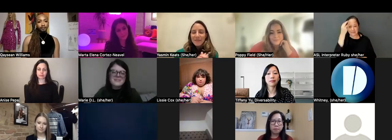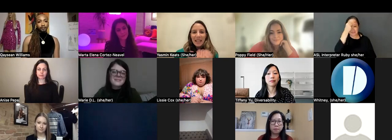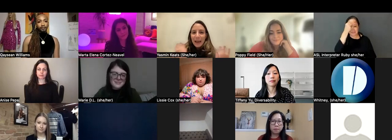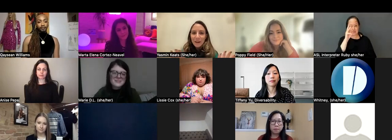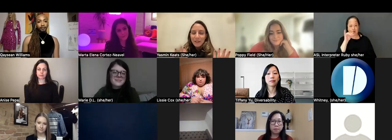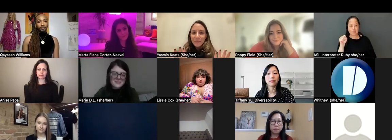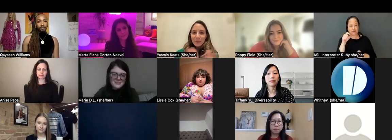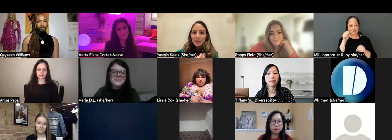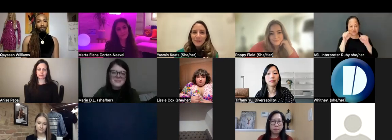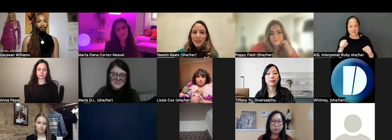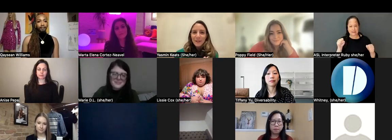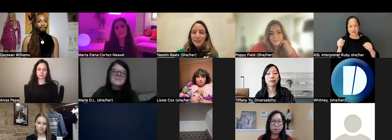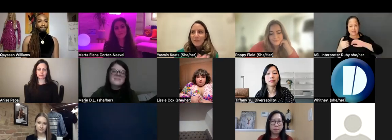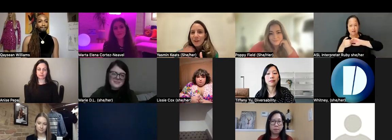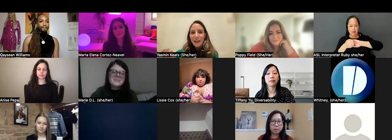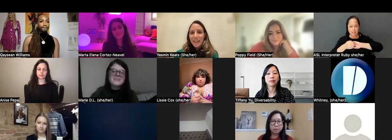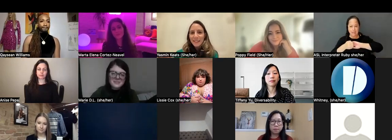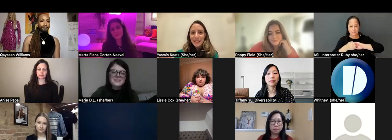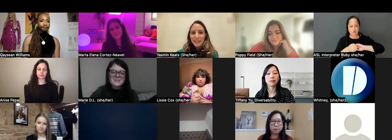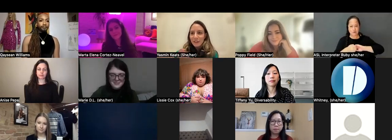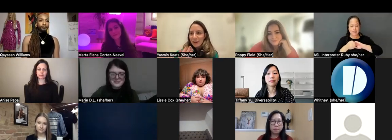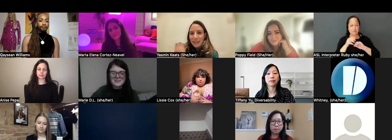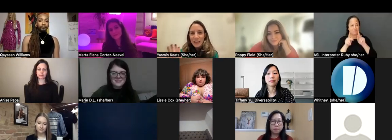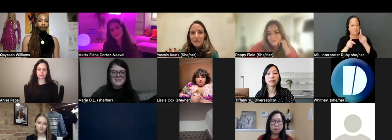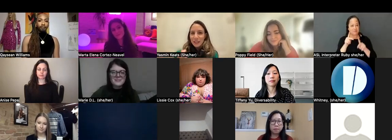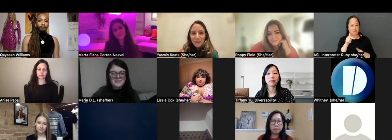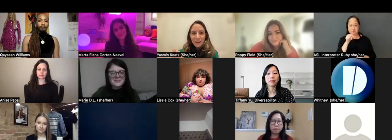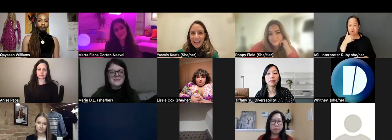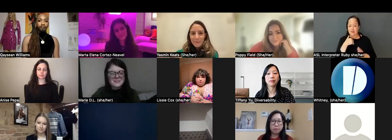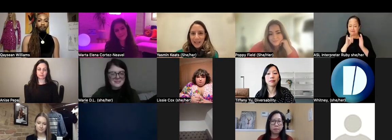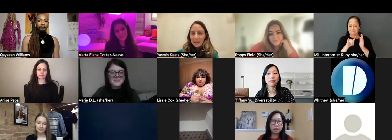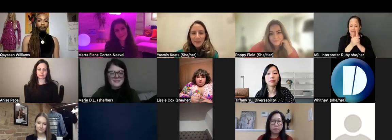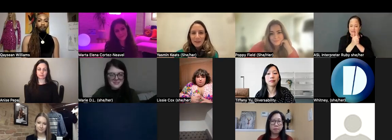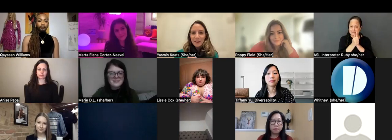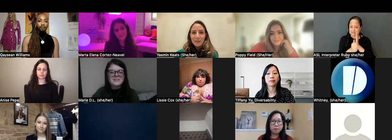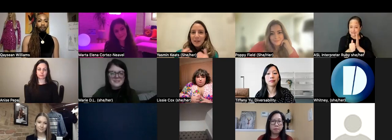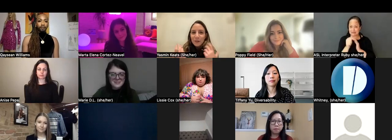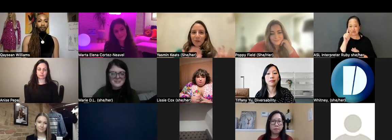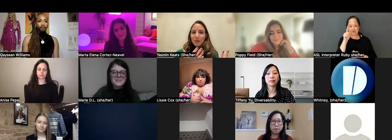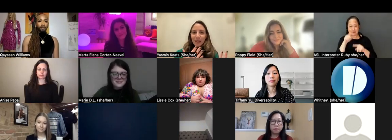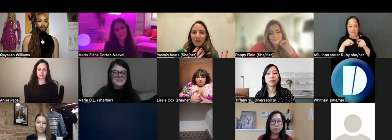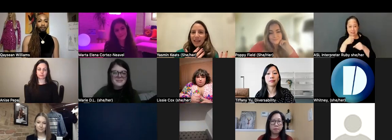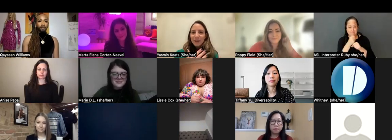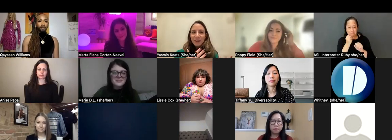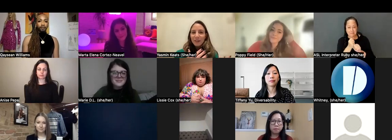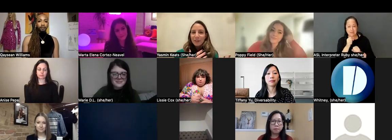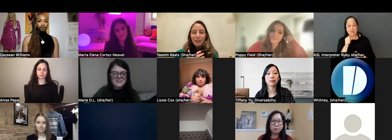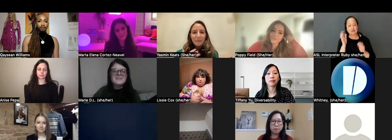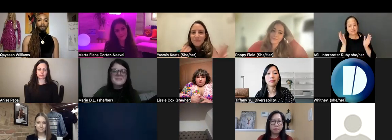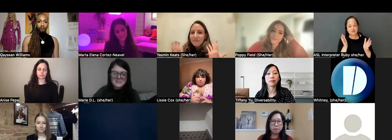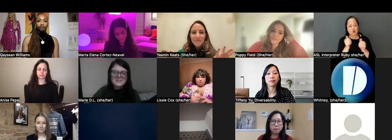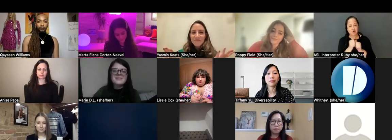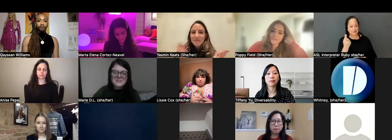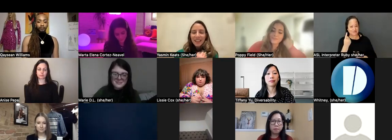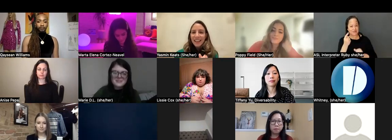like collaborate with people. So, you know, if you don't have that skill, if you can't feel that you can't make, maybe, you know, talking with someone that could,